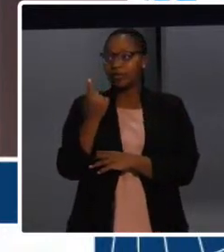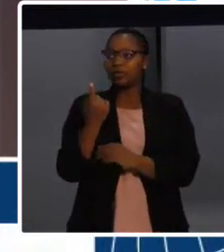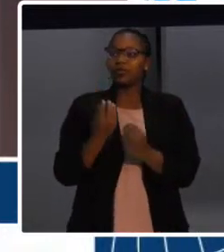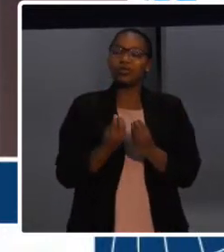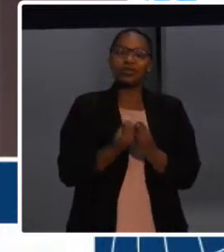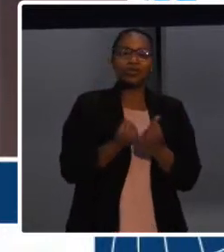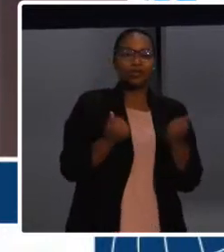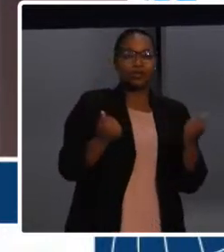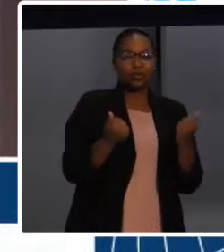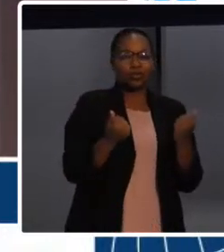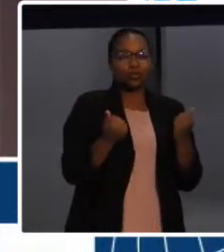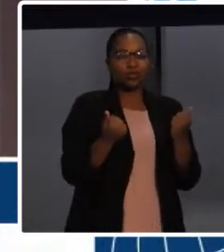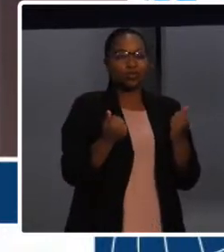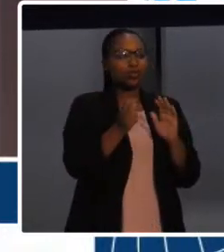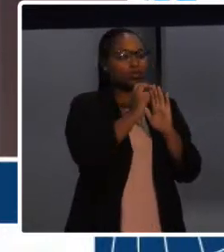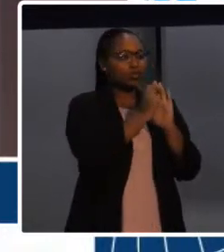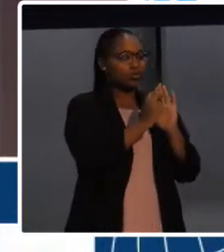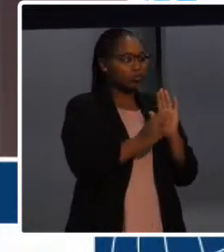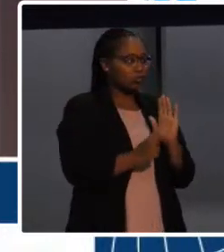few housekeeping